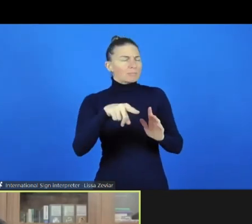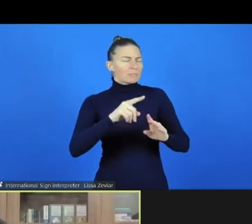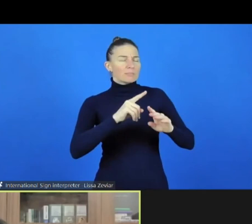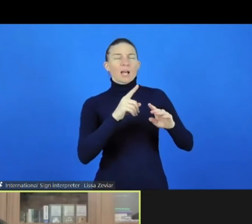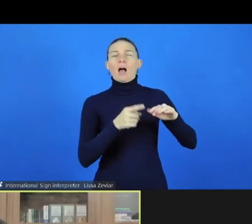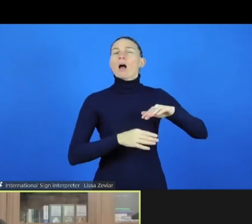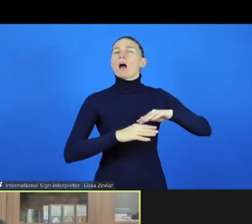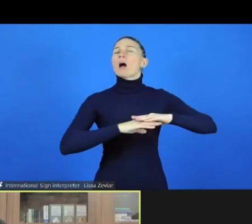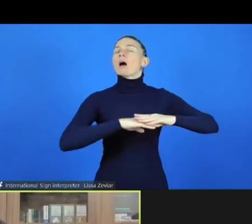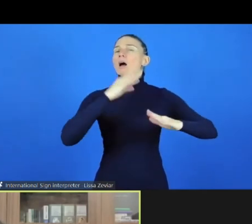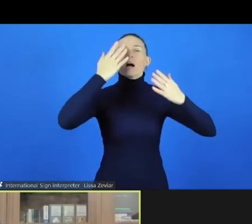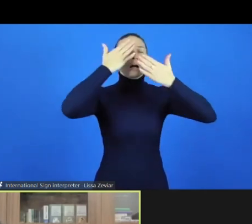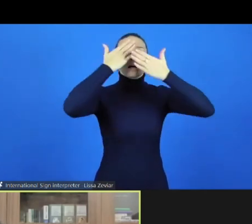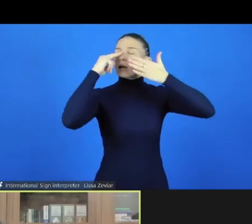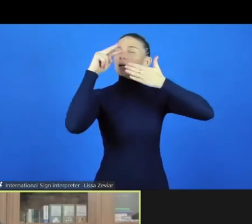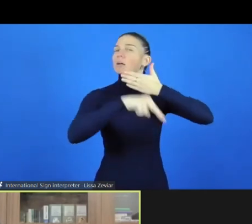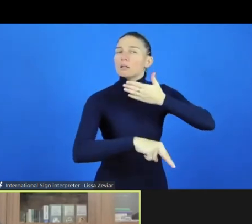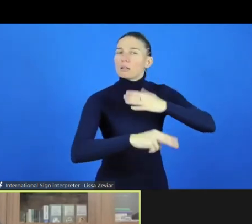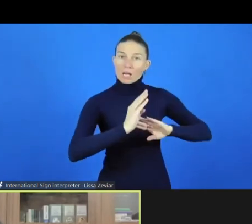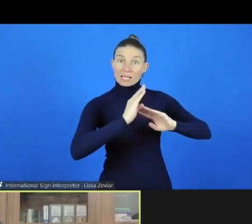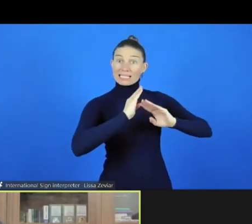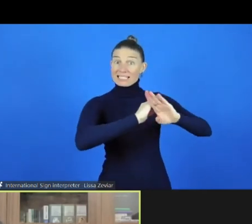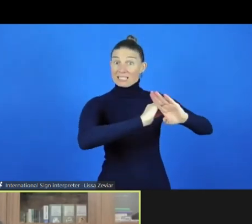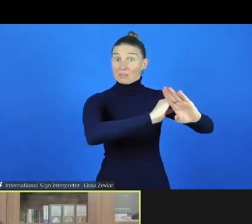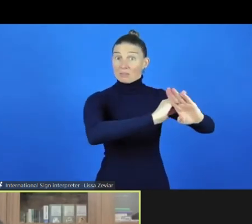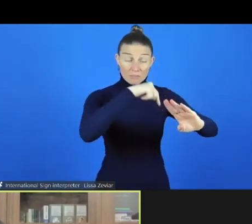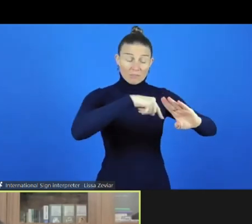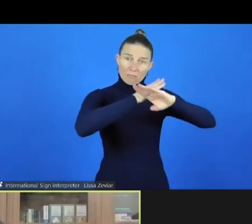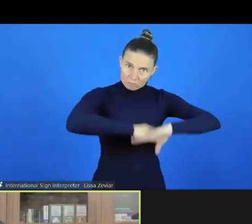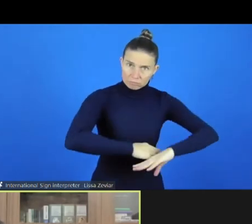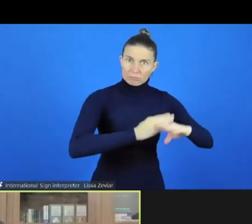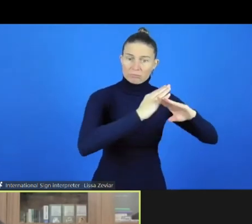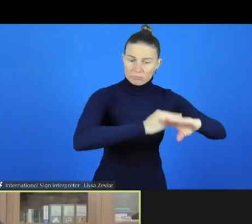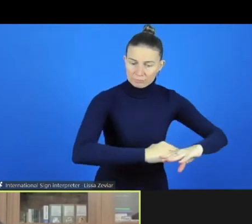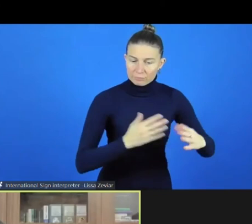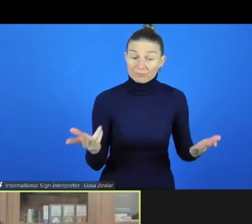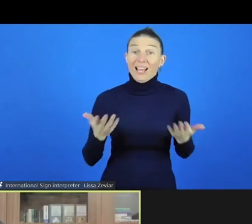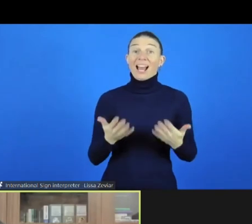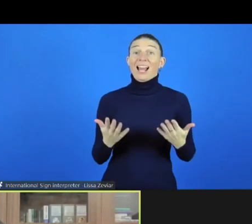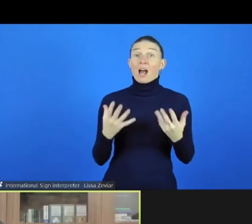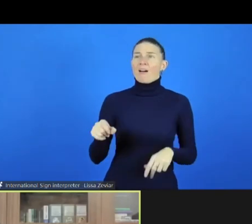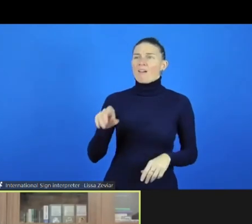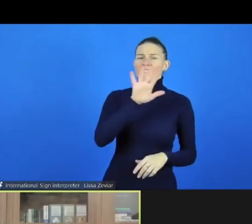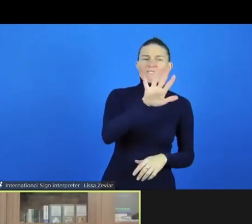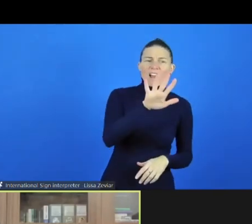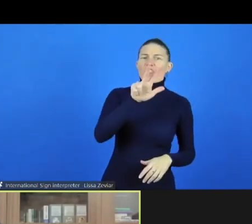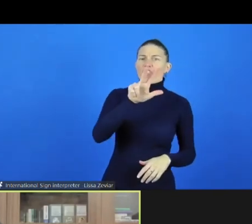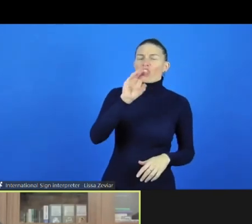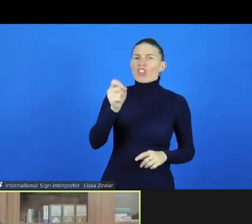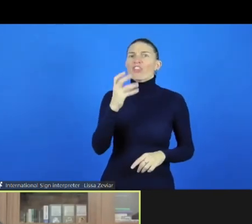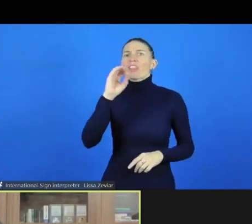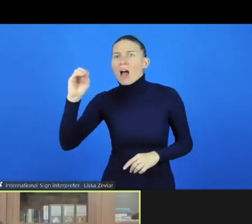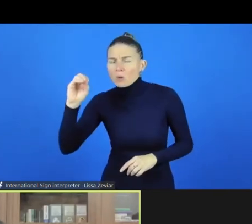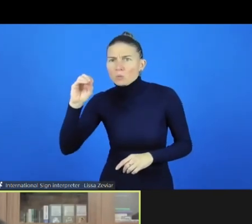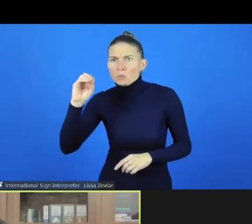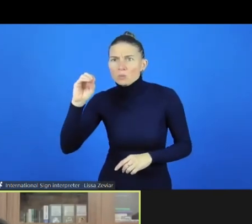of being a technology accessibility program for our employees, the over 530,000 employees that come to Accenture every